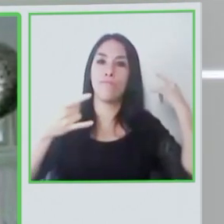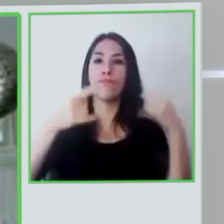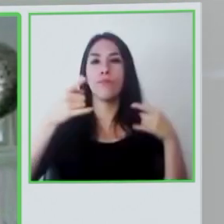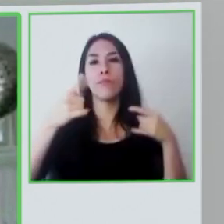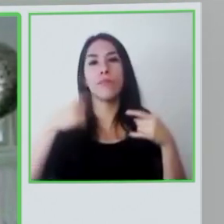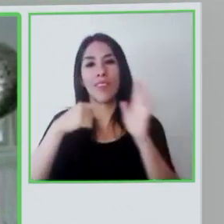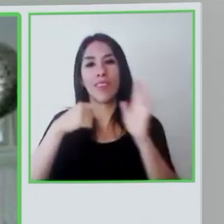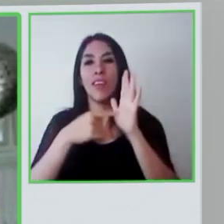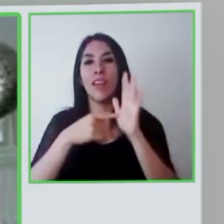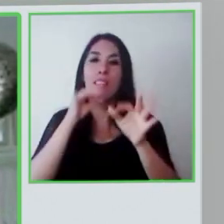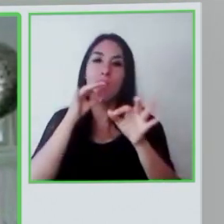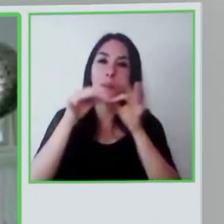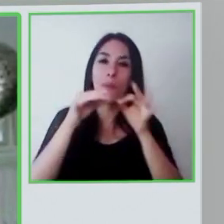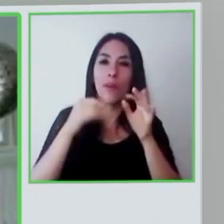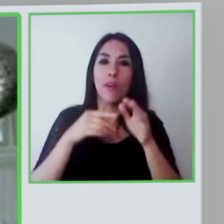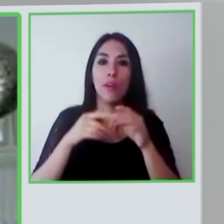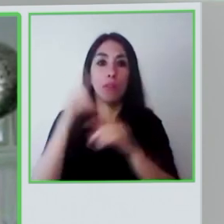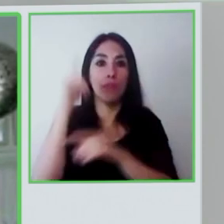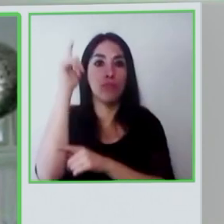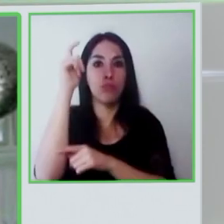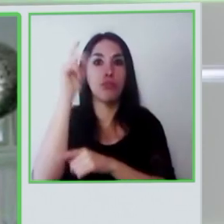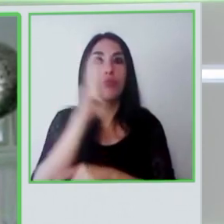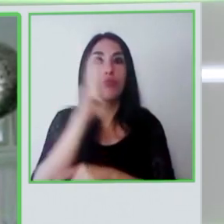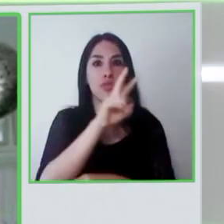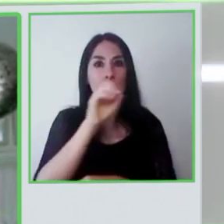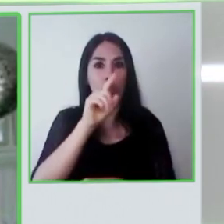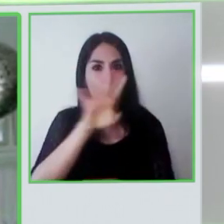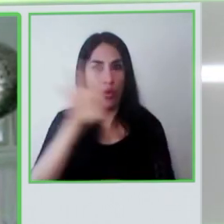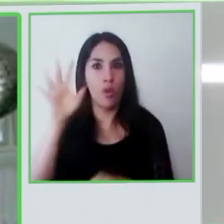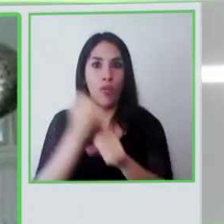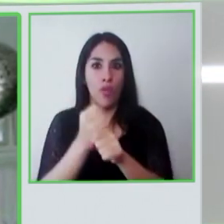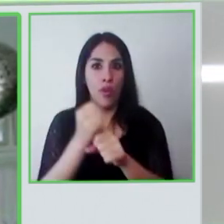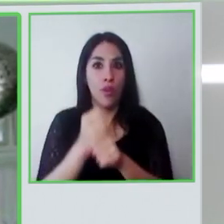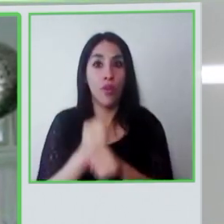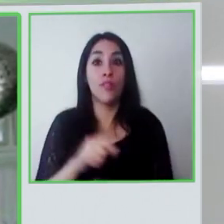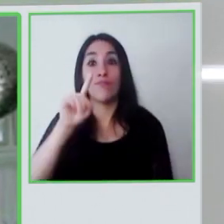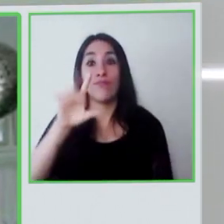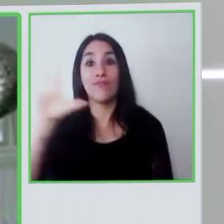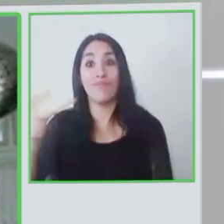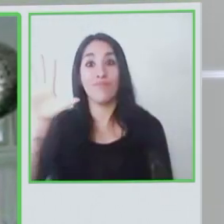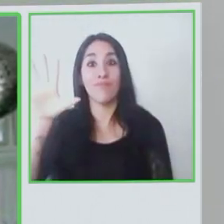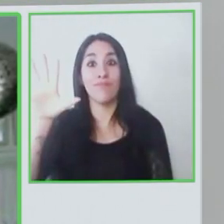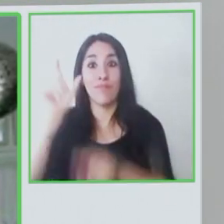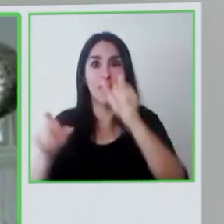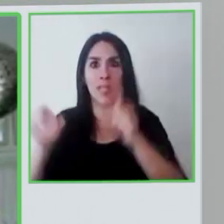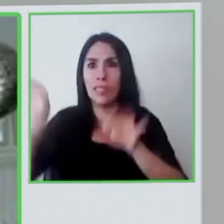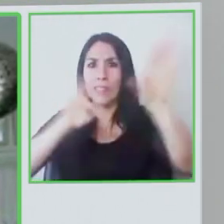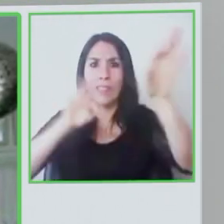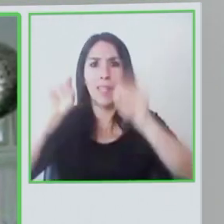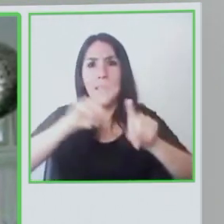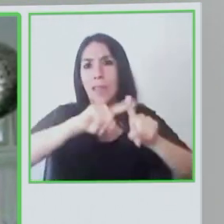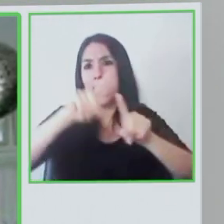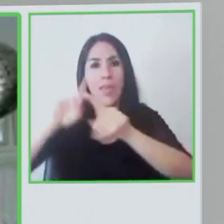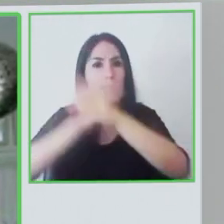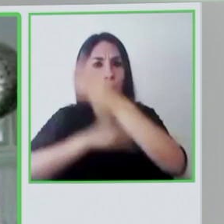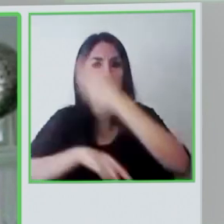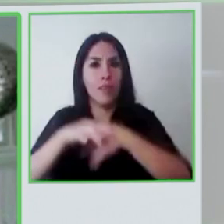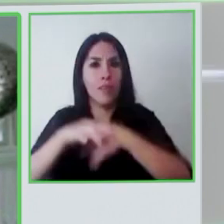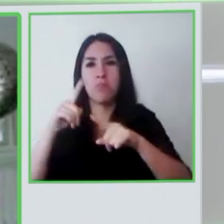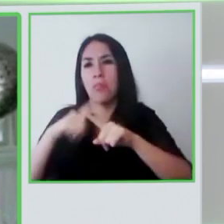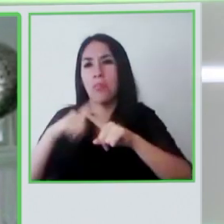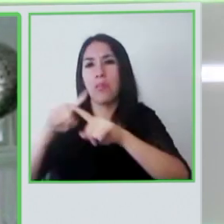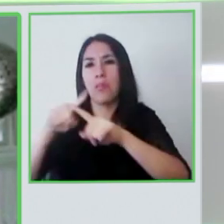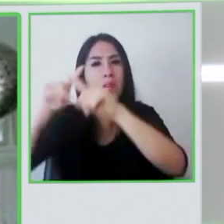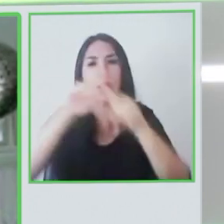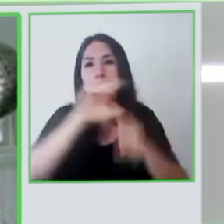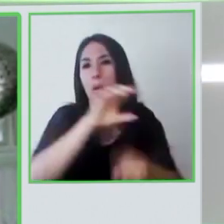in 2014. They started with 15 people with different disabilities that were living in different